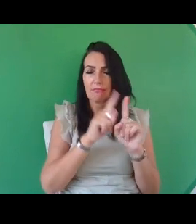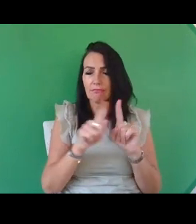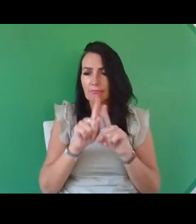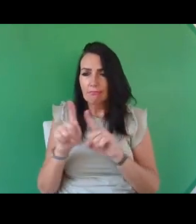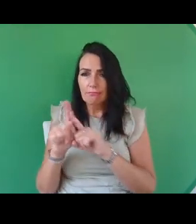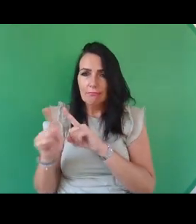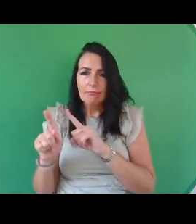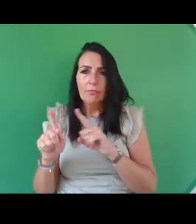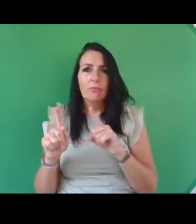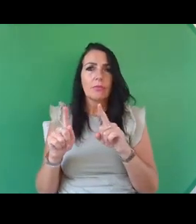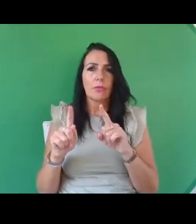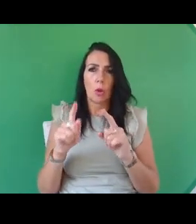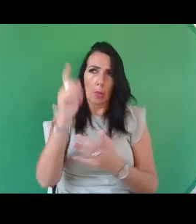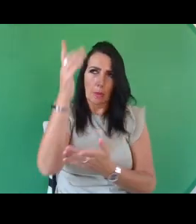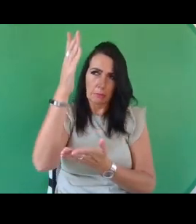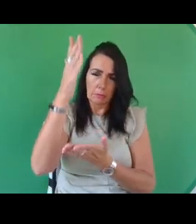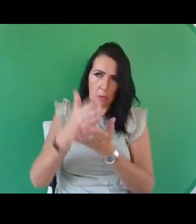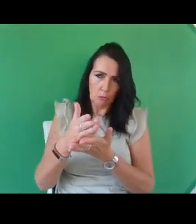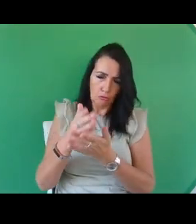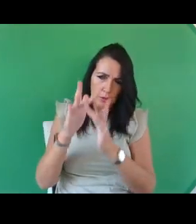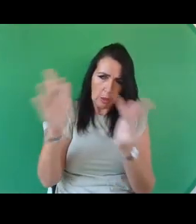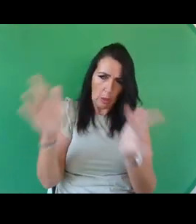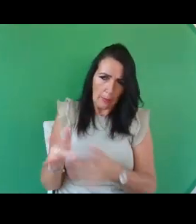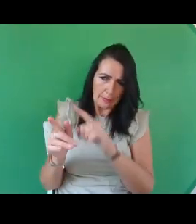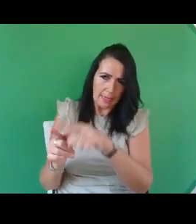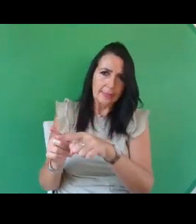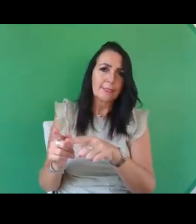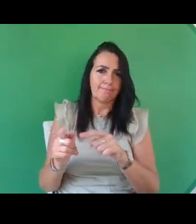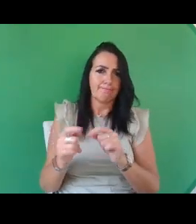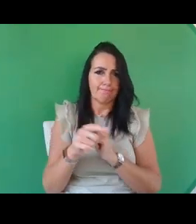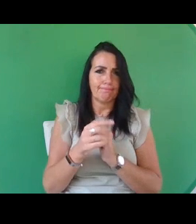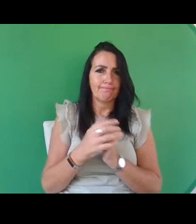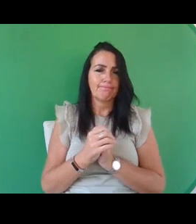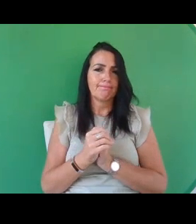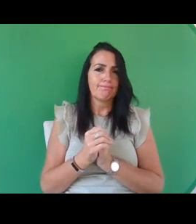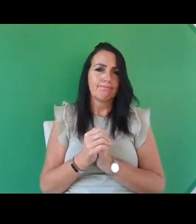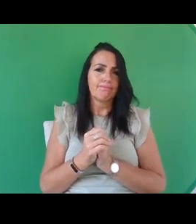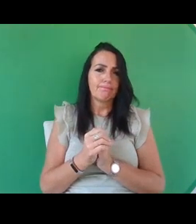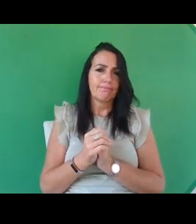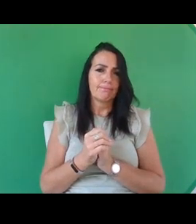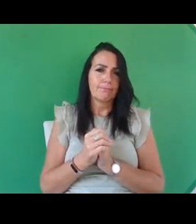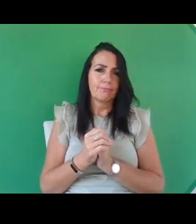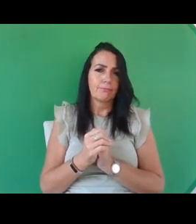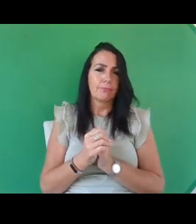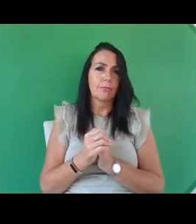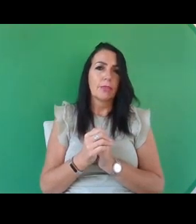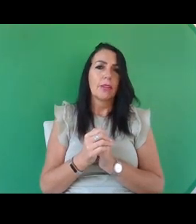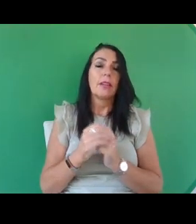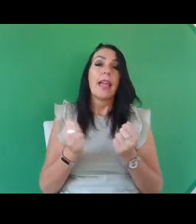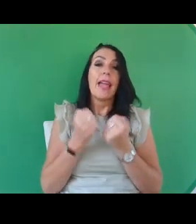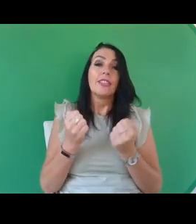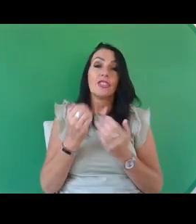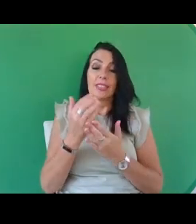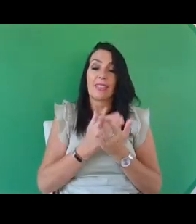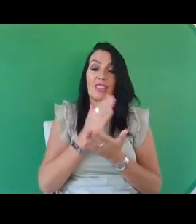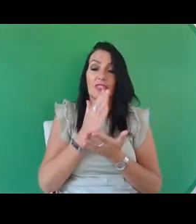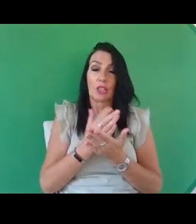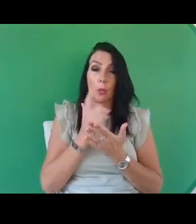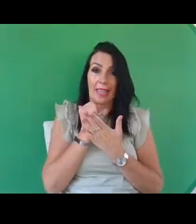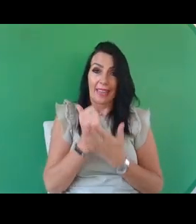comes from a trustworthy source that does this is vital. At Energy Saving Trust, we can help you with